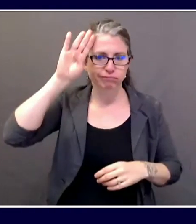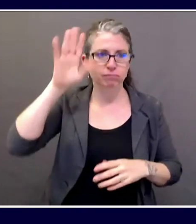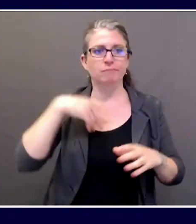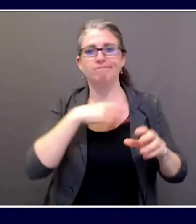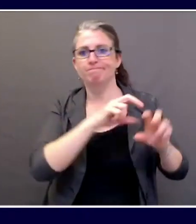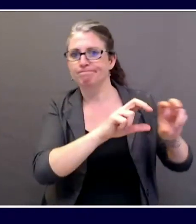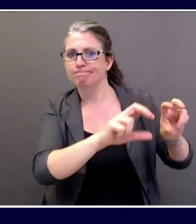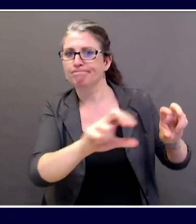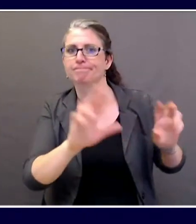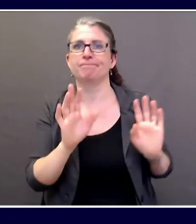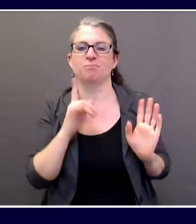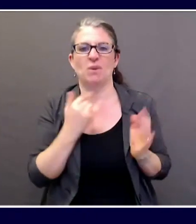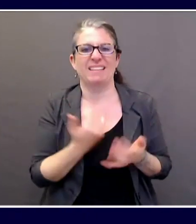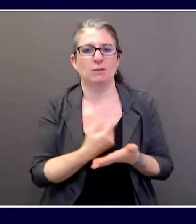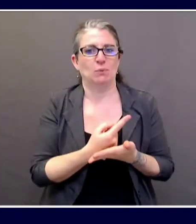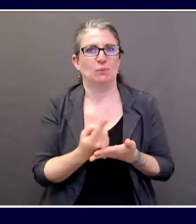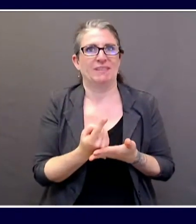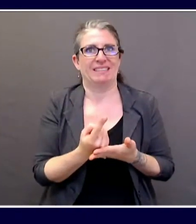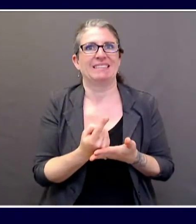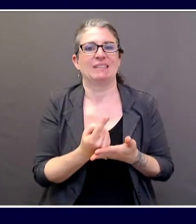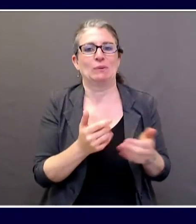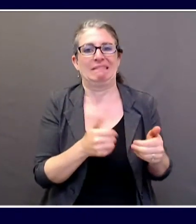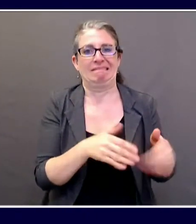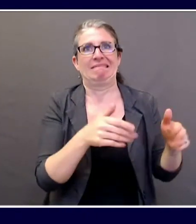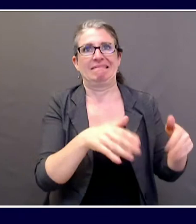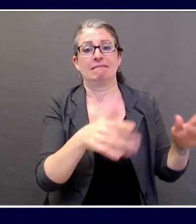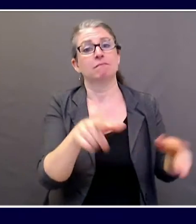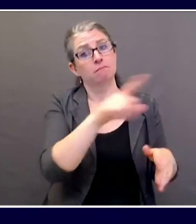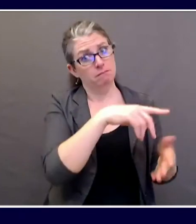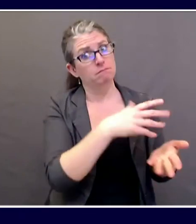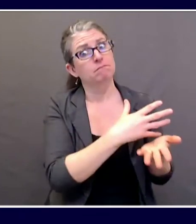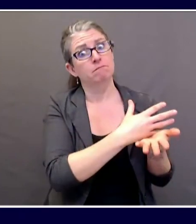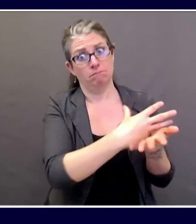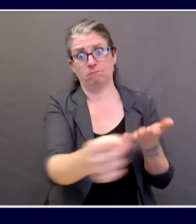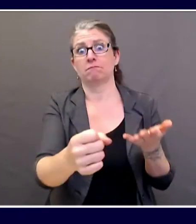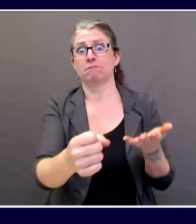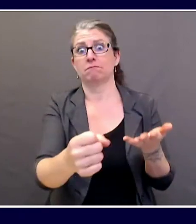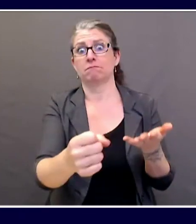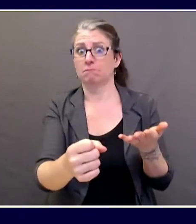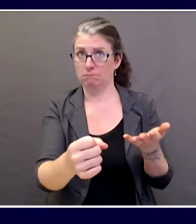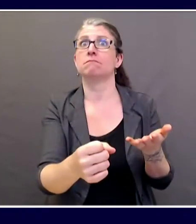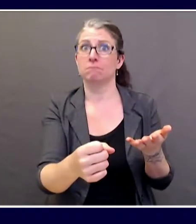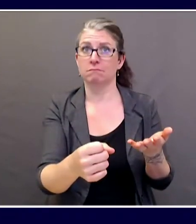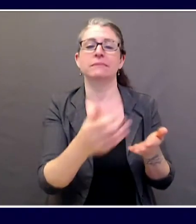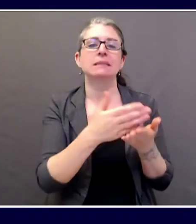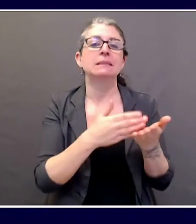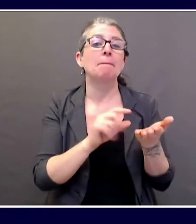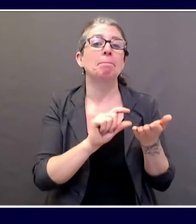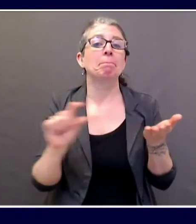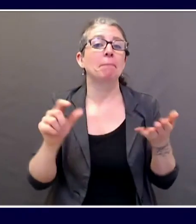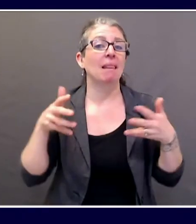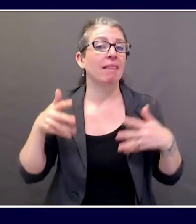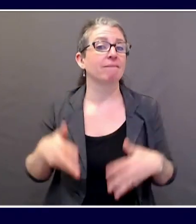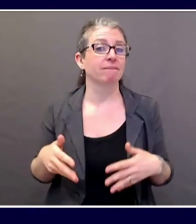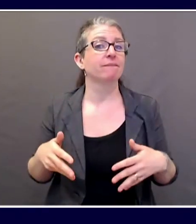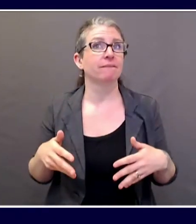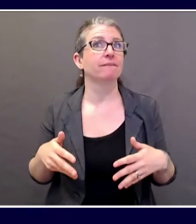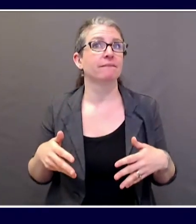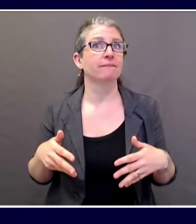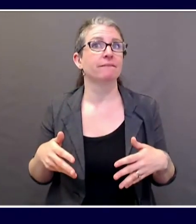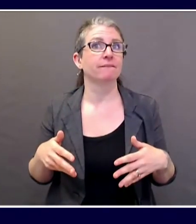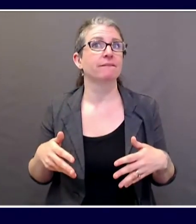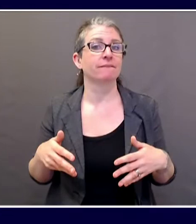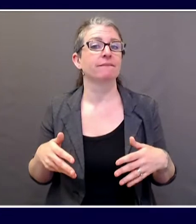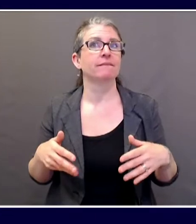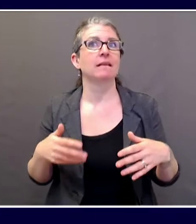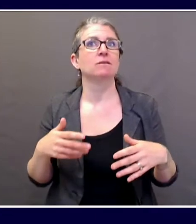there are any available, we can move those around and try to get them into the arms of other hard-to-reach populations. Make no mistake, Chris, it's